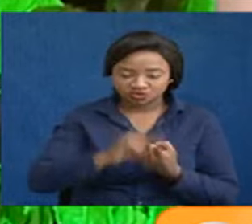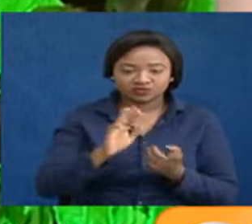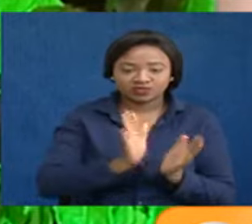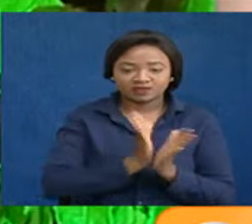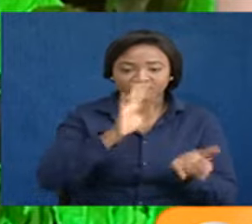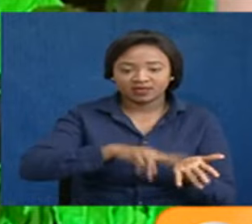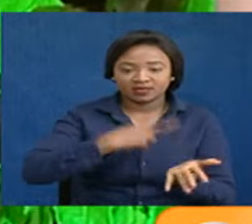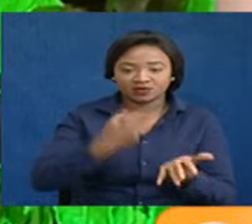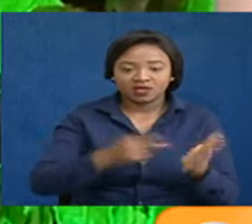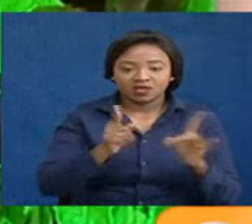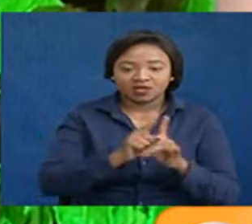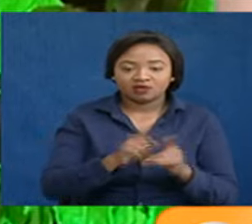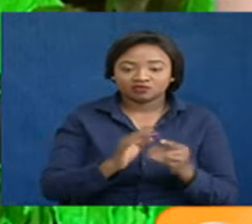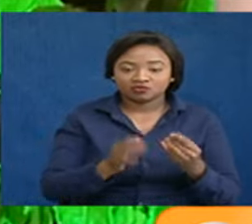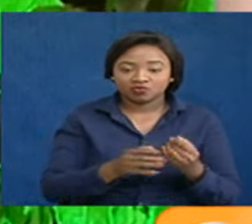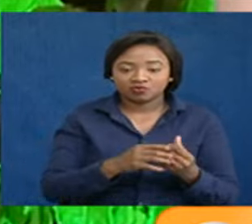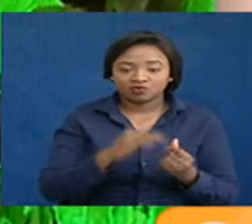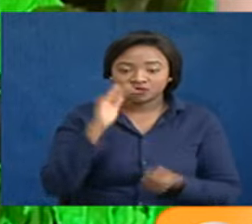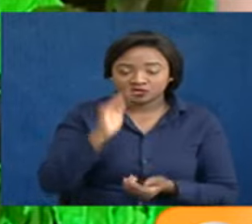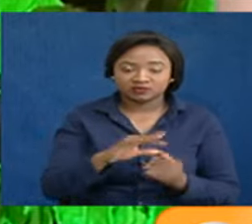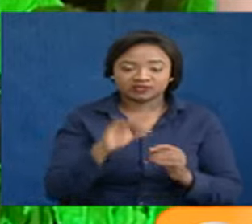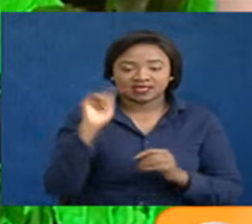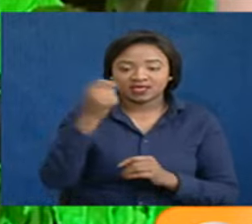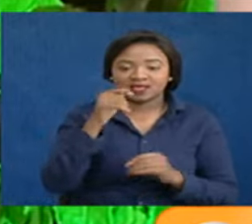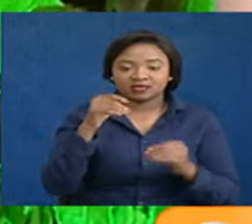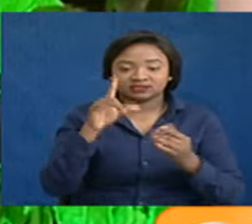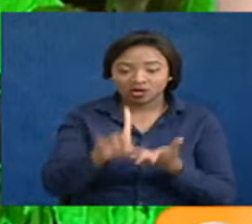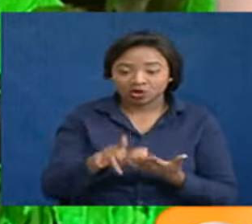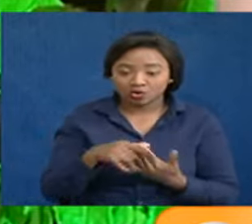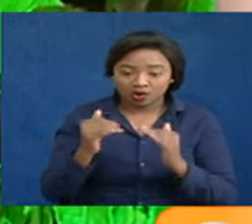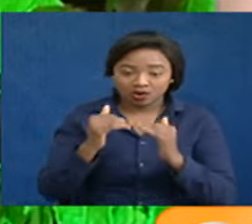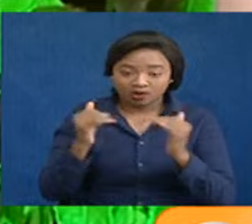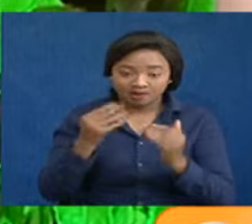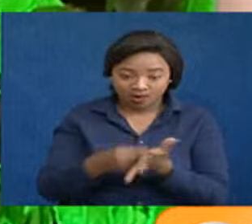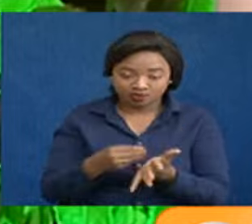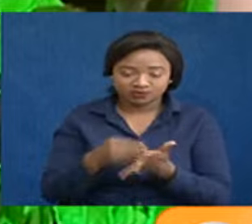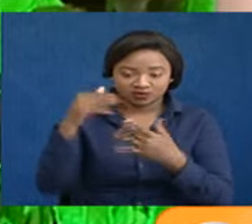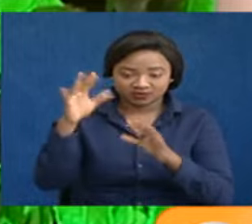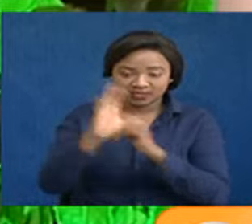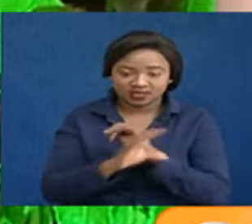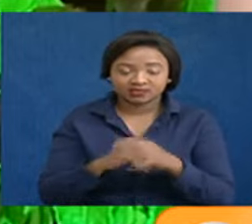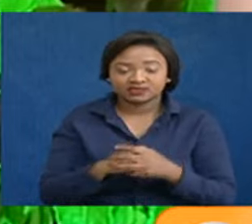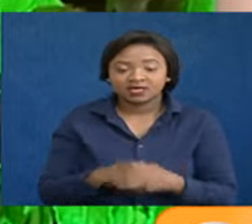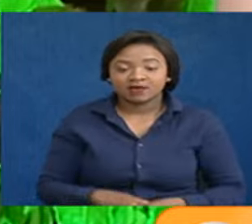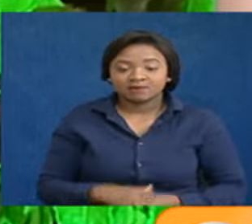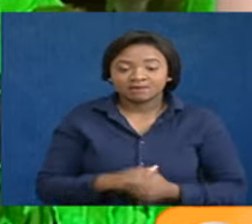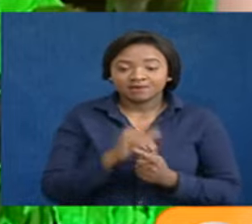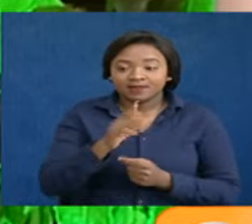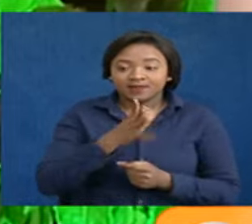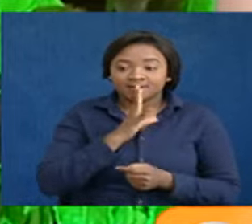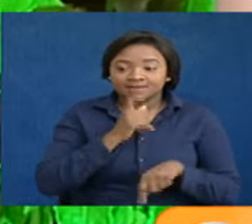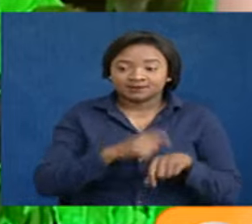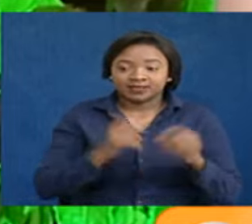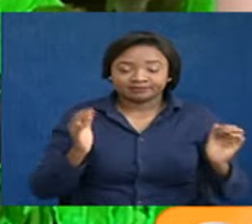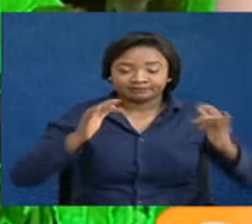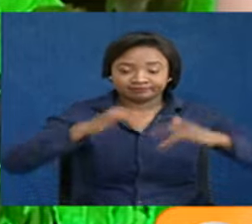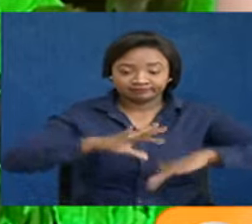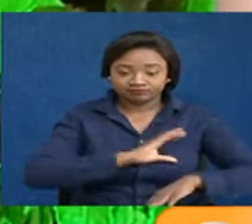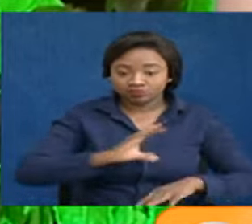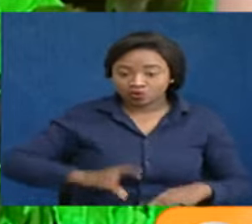down Kenya's external debt. Mbadi, who was speaking during the opening of the 52nd East African Revenue Authority Commissioners